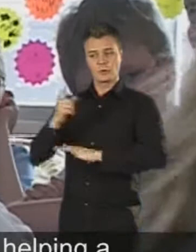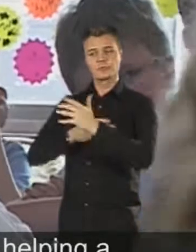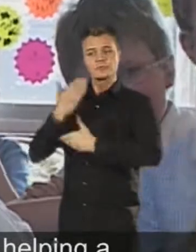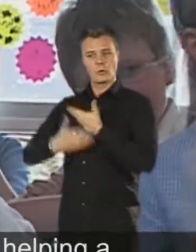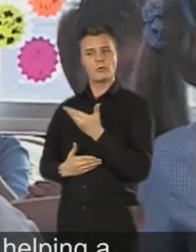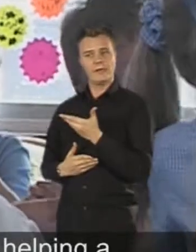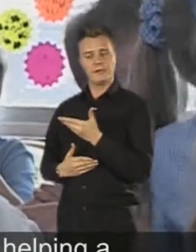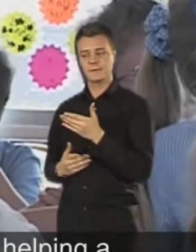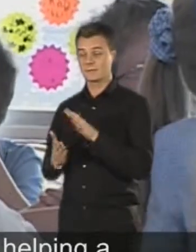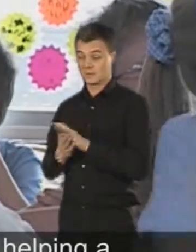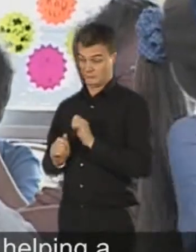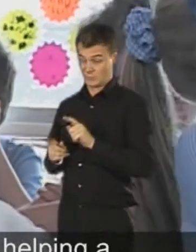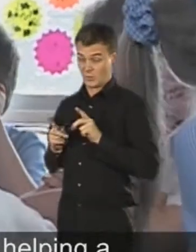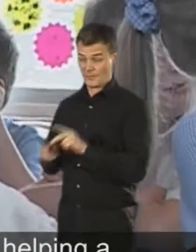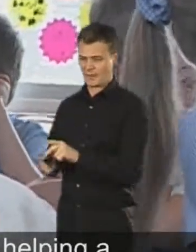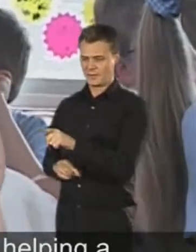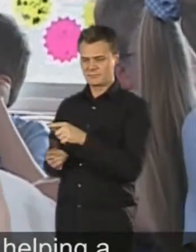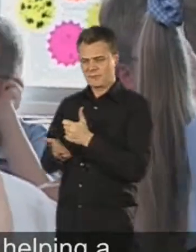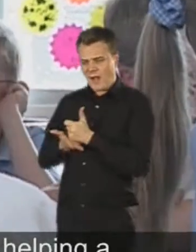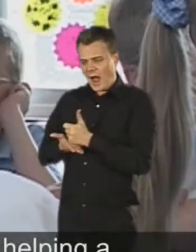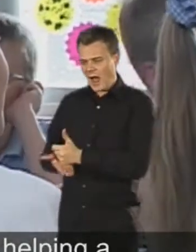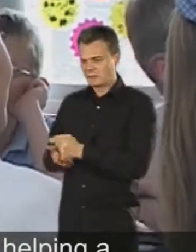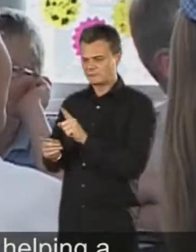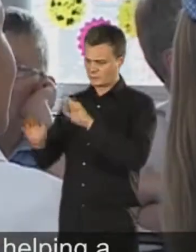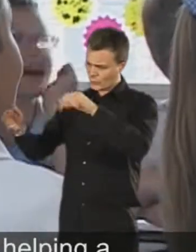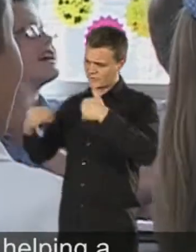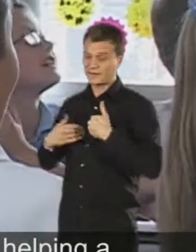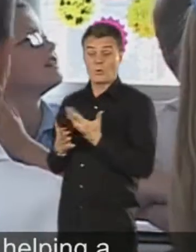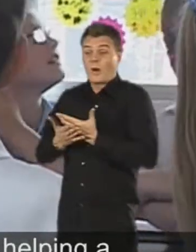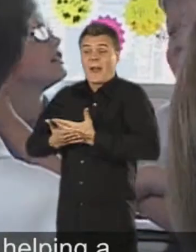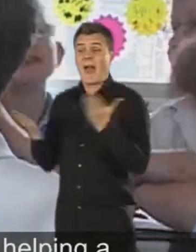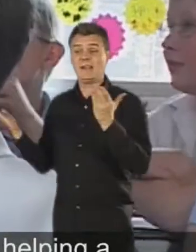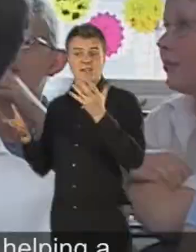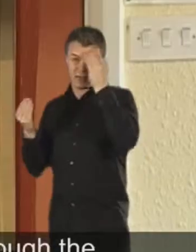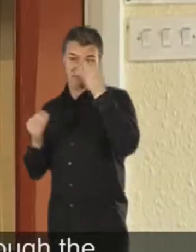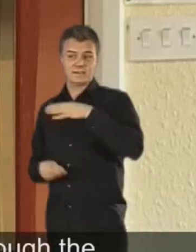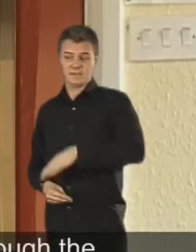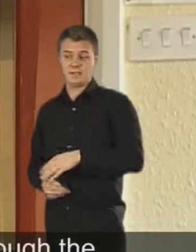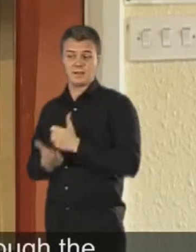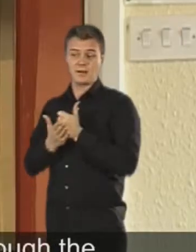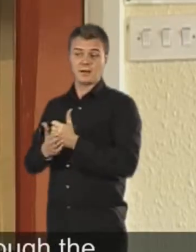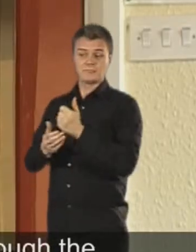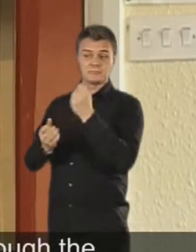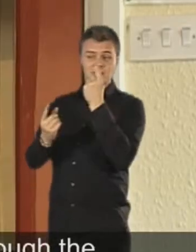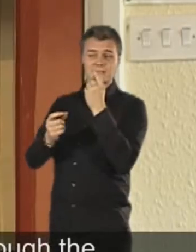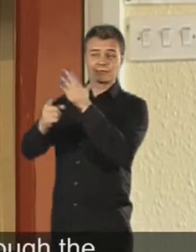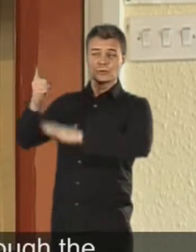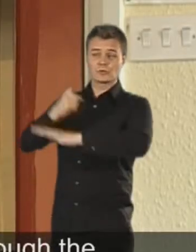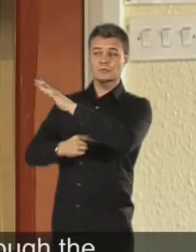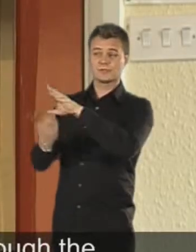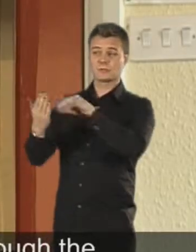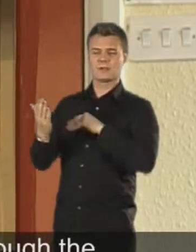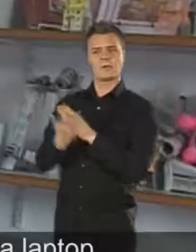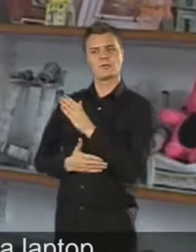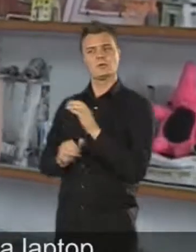well, which is a method of helping a child with autism or any type of learning need to understand a social situation